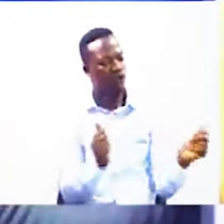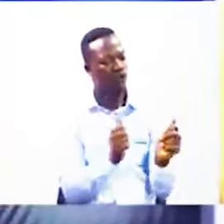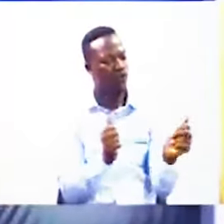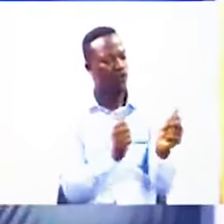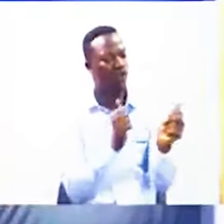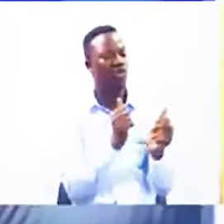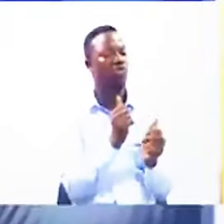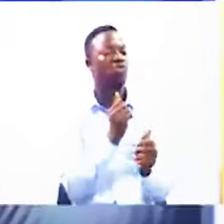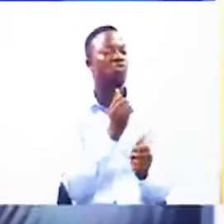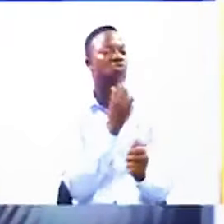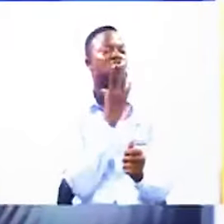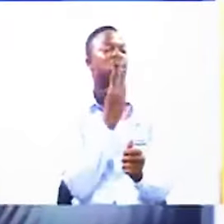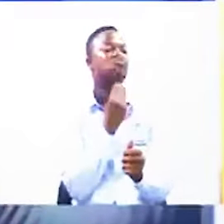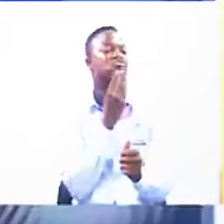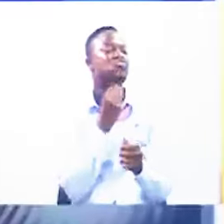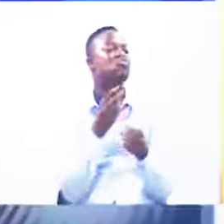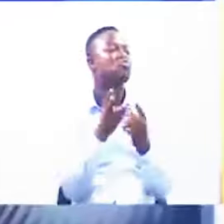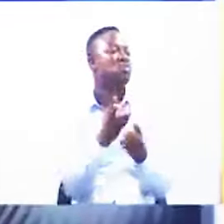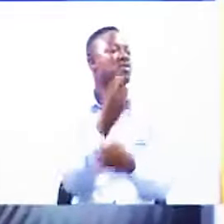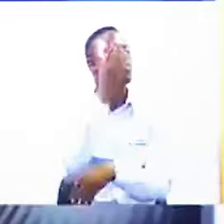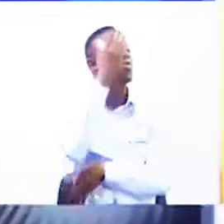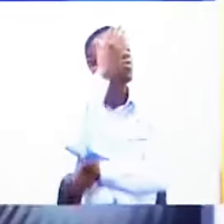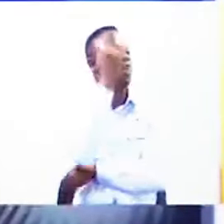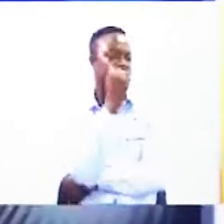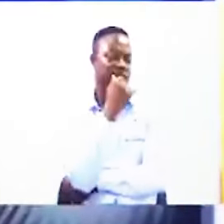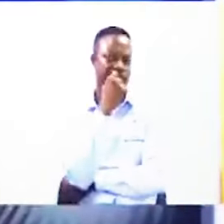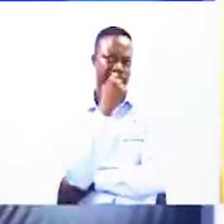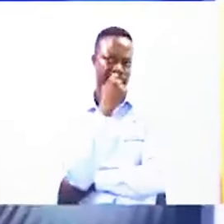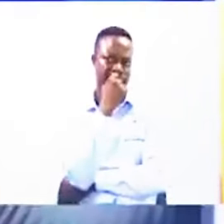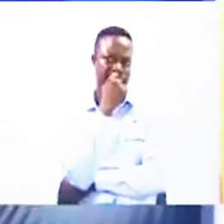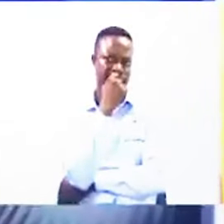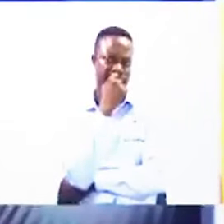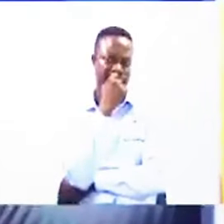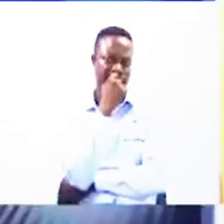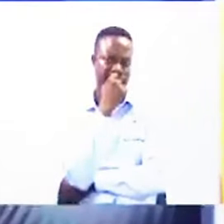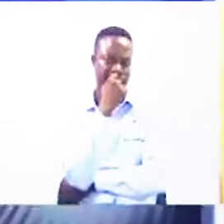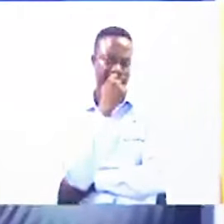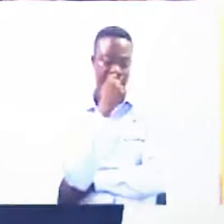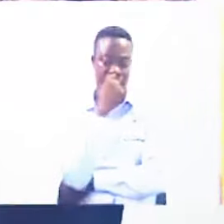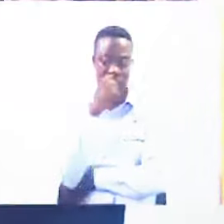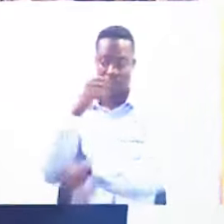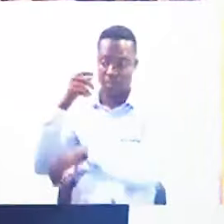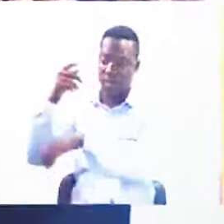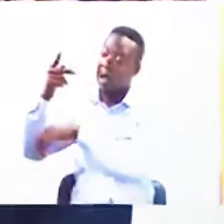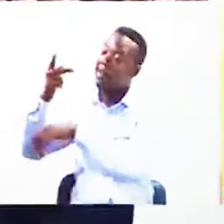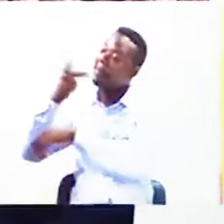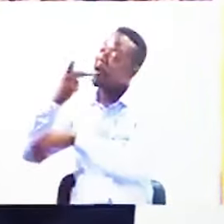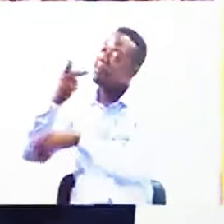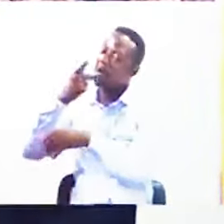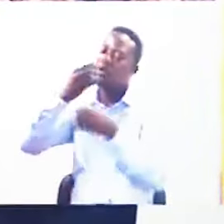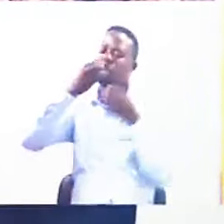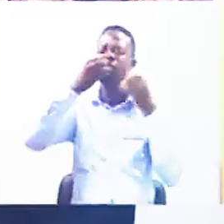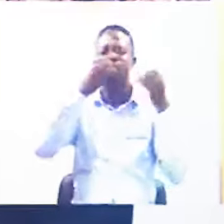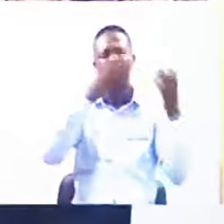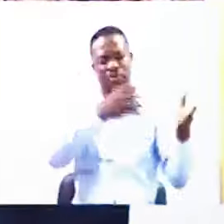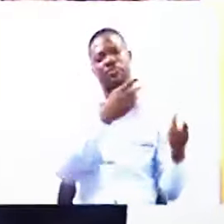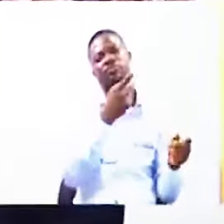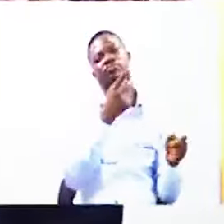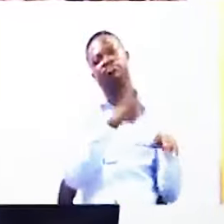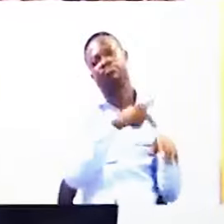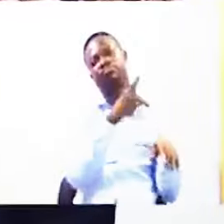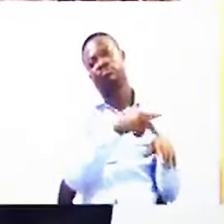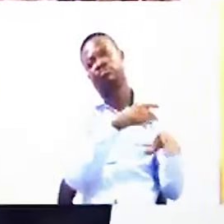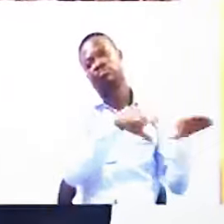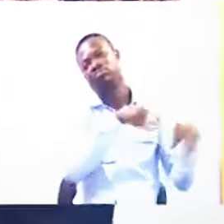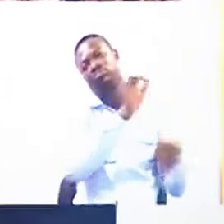ya asempa no no kretie no me ka me kire kefa e woni nipa no nyina enim se se wo a wo ye yudani wo bo wo bra